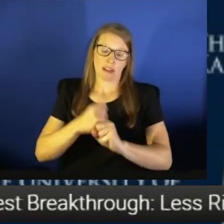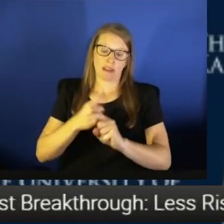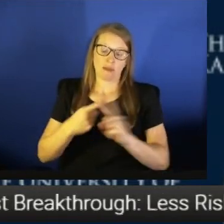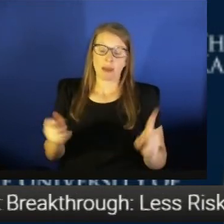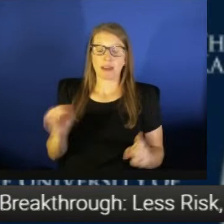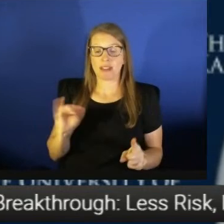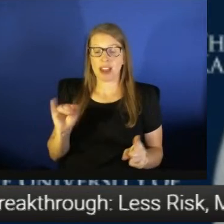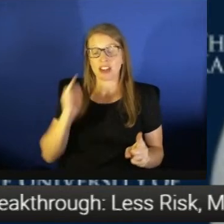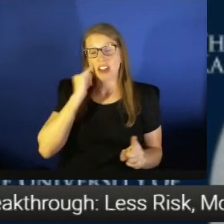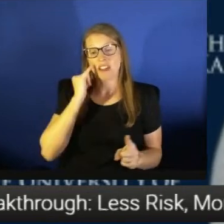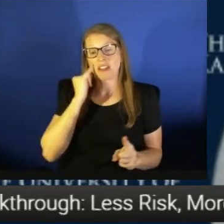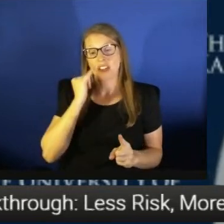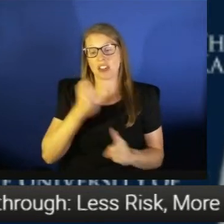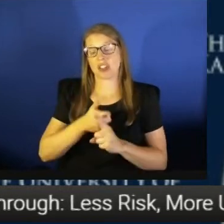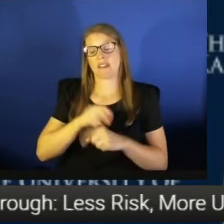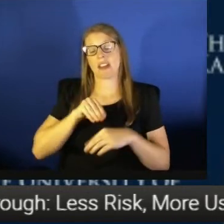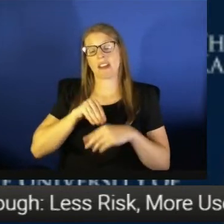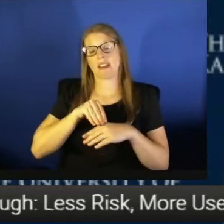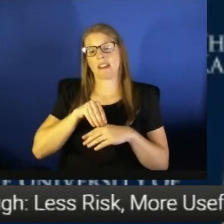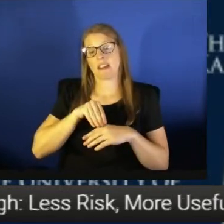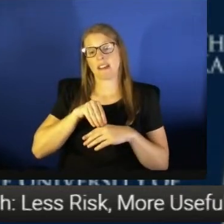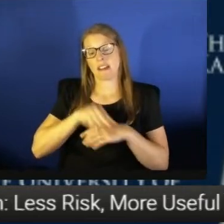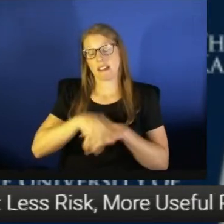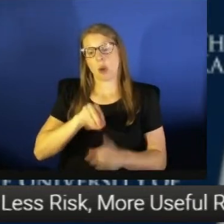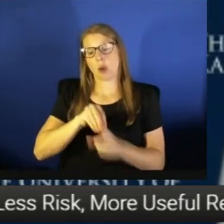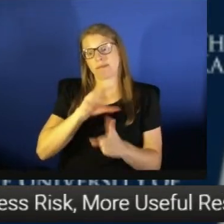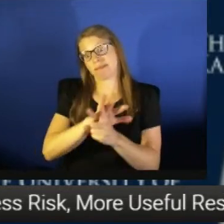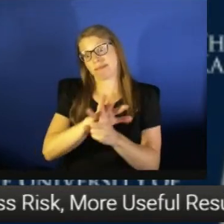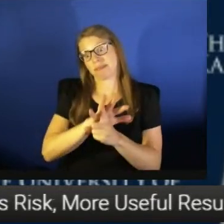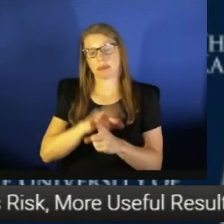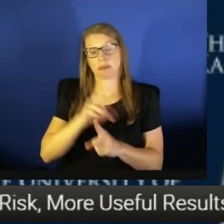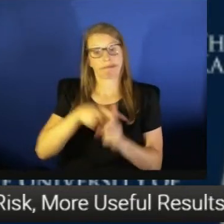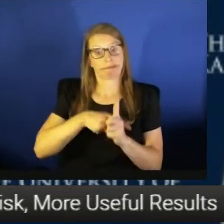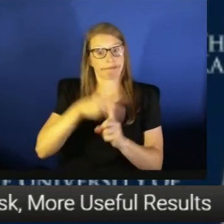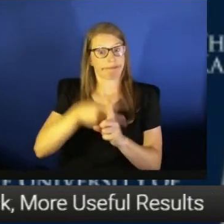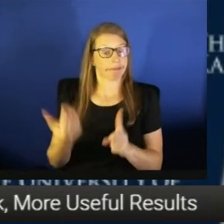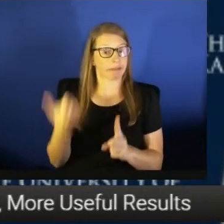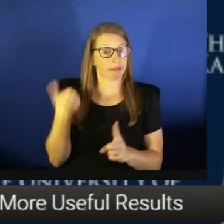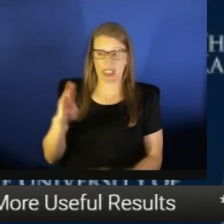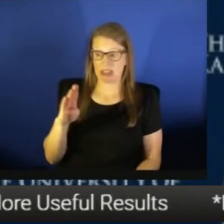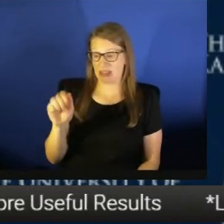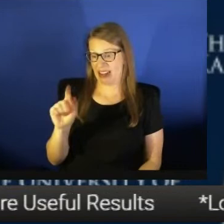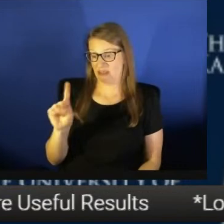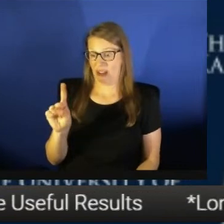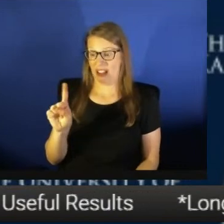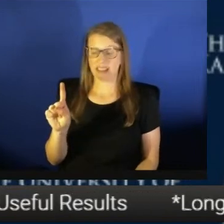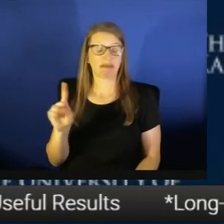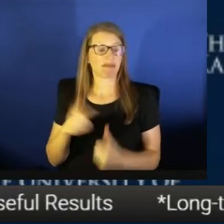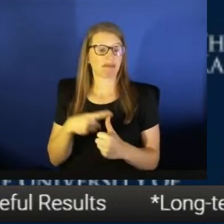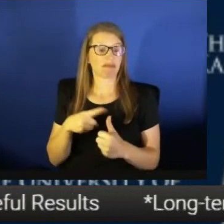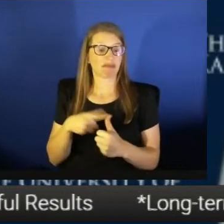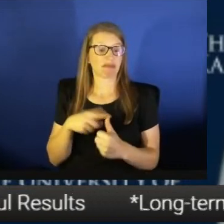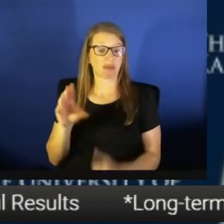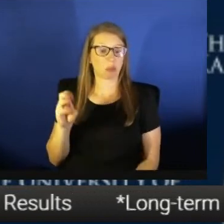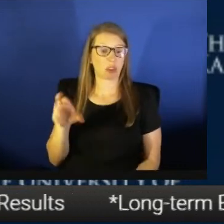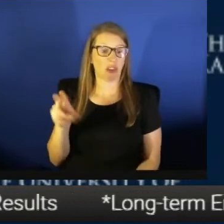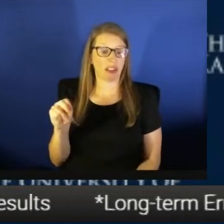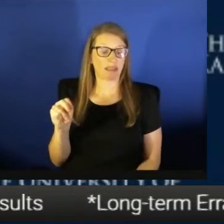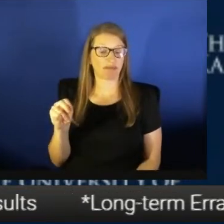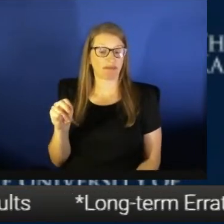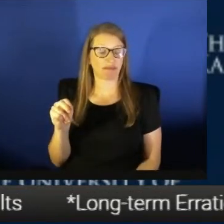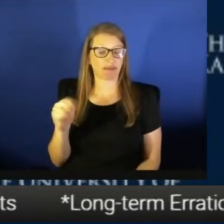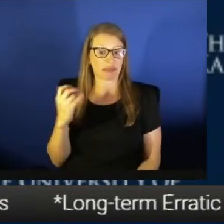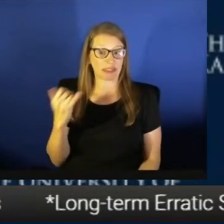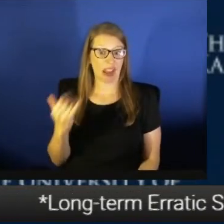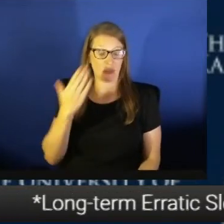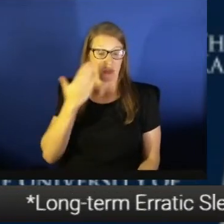If you were infected a couple months ago, that was probably BA1. That was probably the original Omicron. Now what we